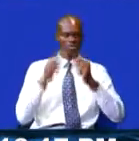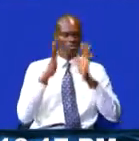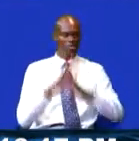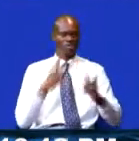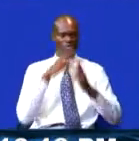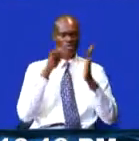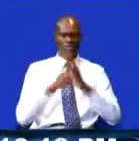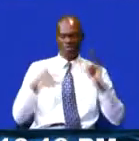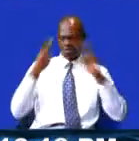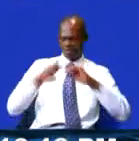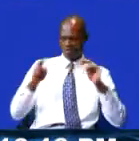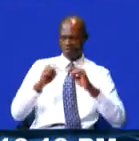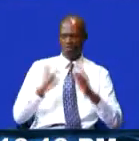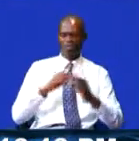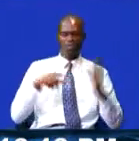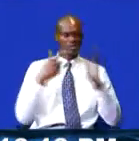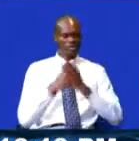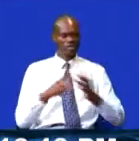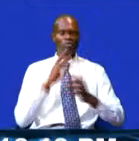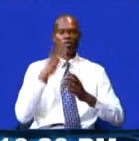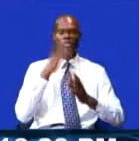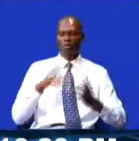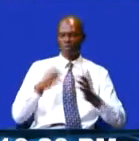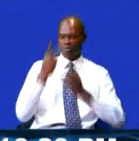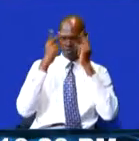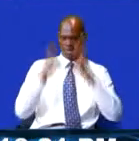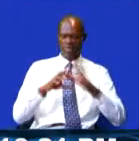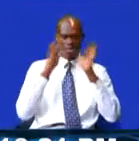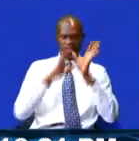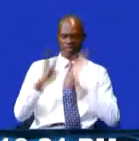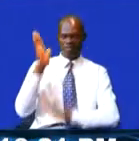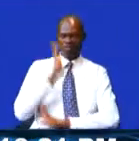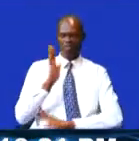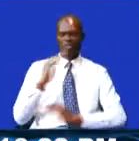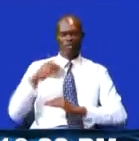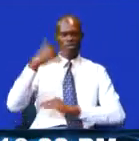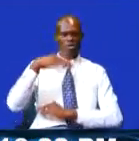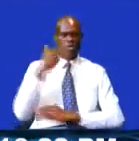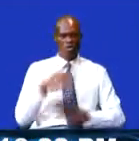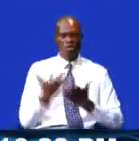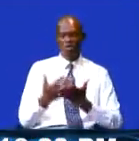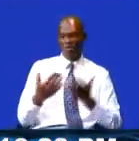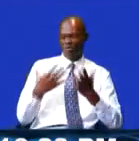that interrogations can be started. We want to see if the watchmans here are always in a